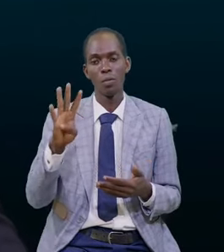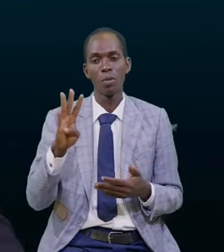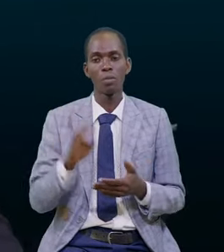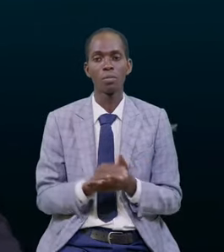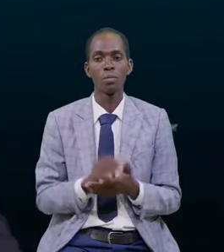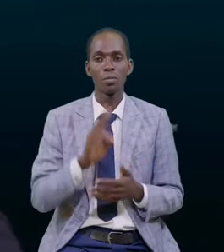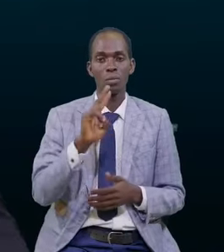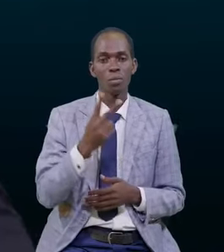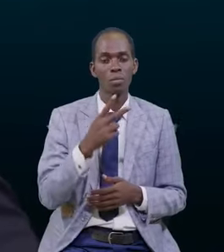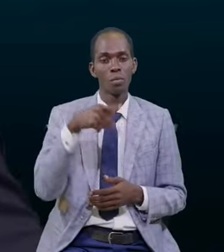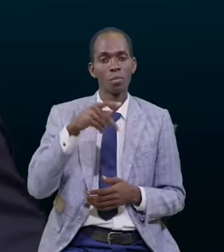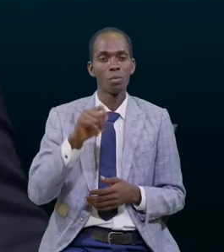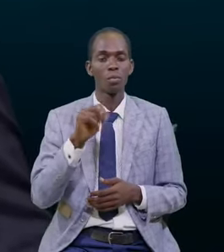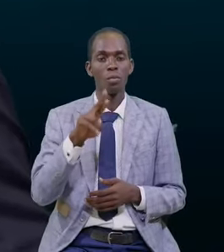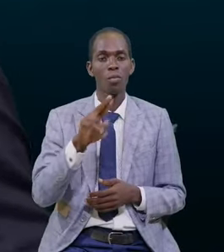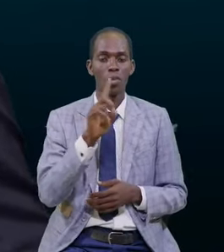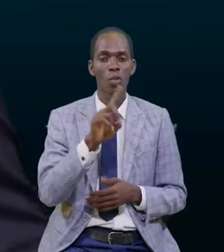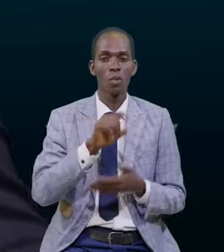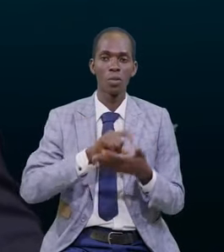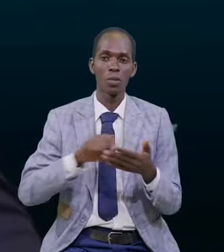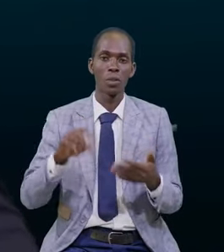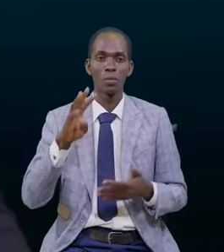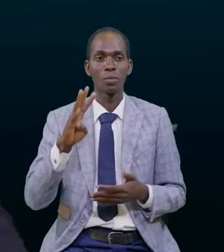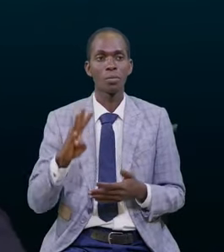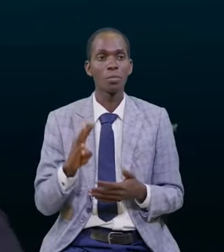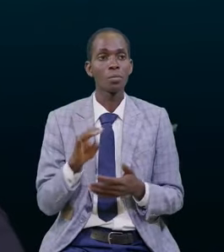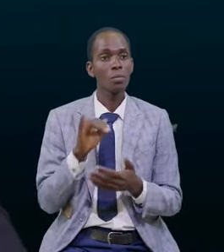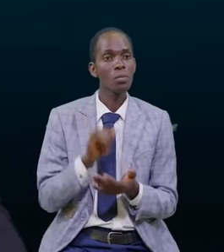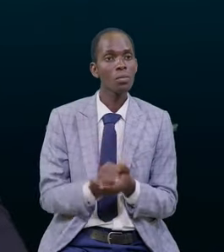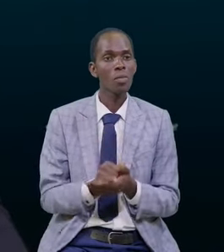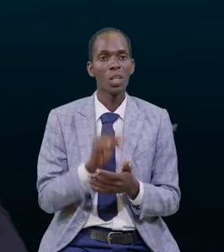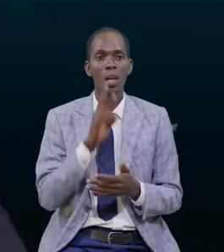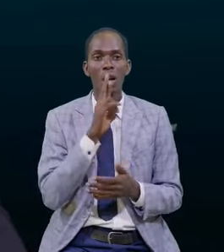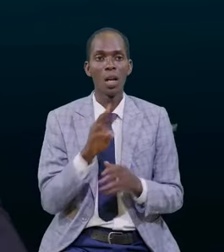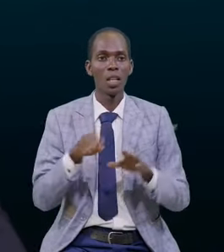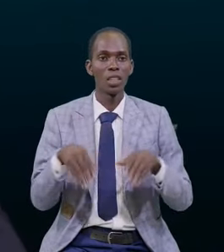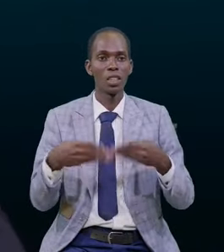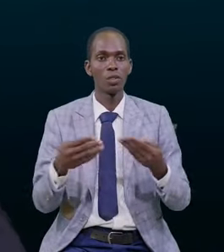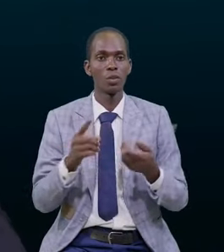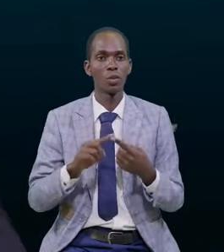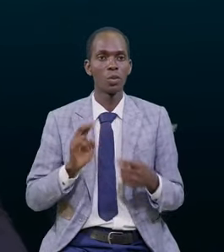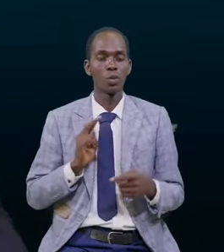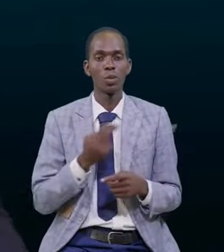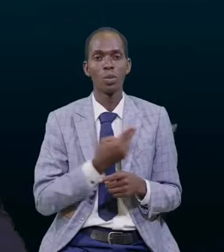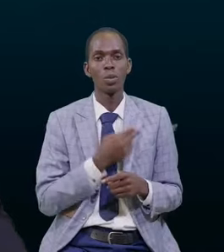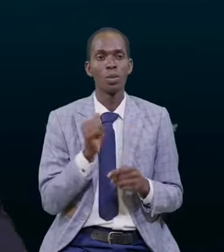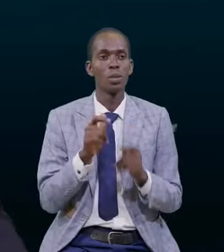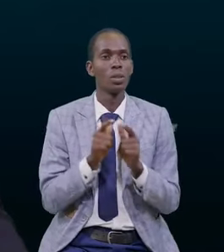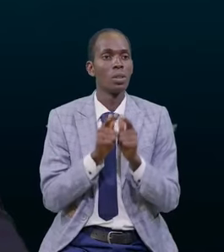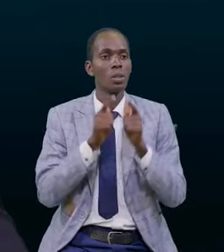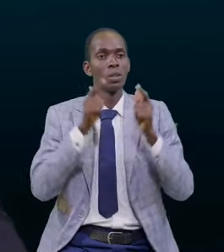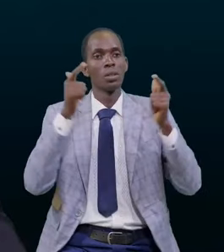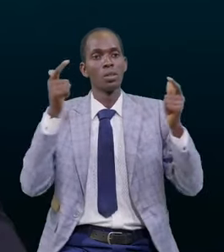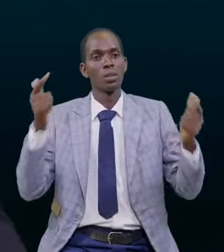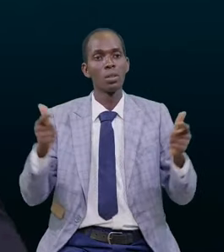Peter chapter 1 and from verse 4 whereby are giv unto us exceeding great and precious promise promises that by